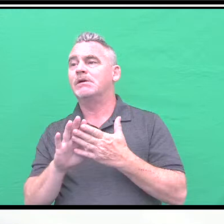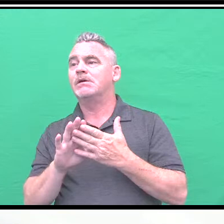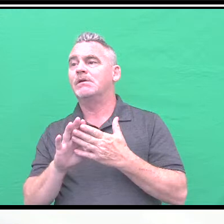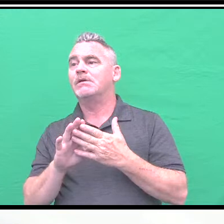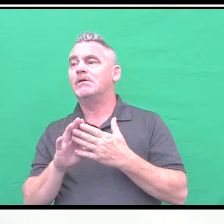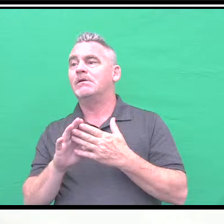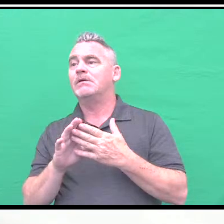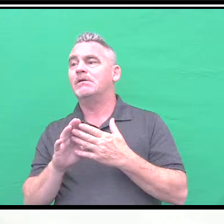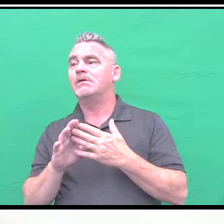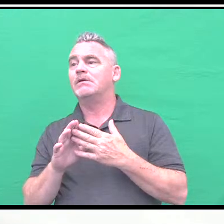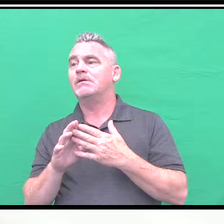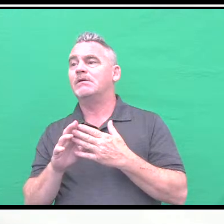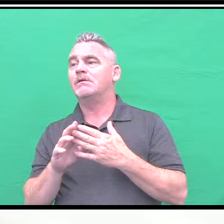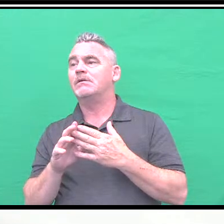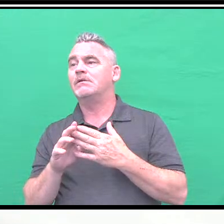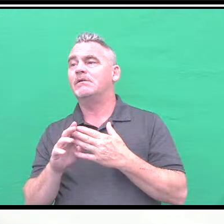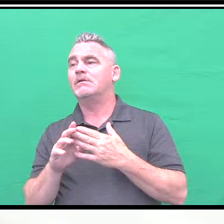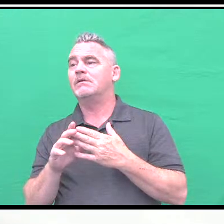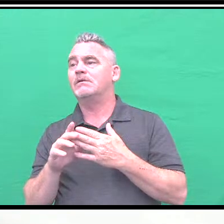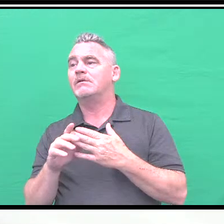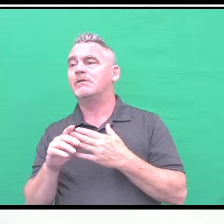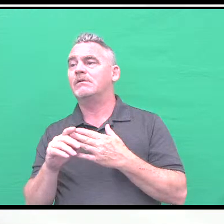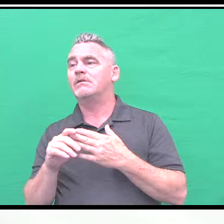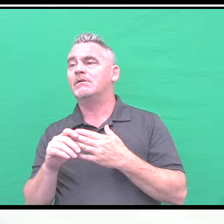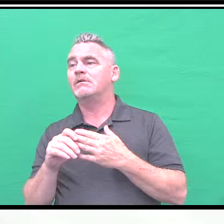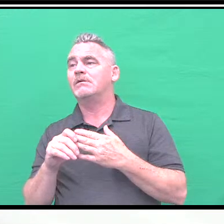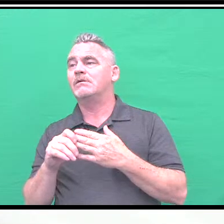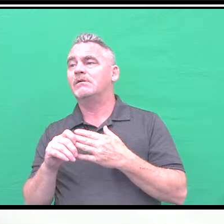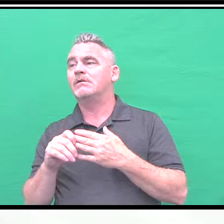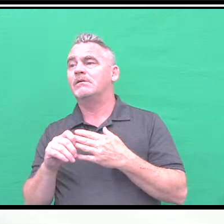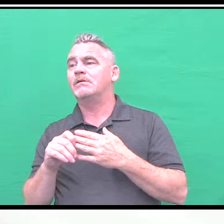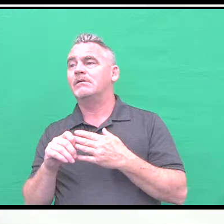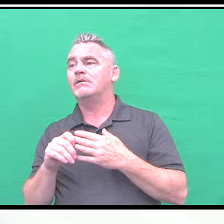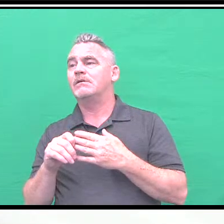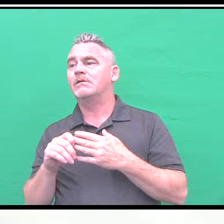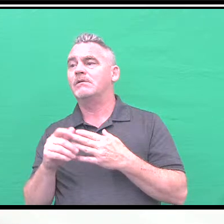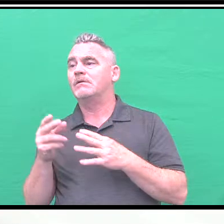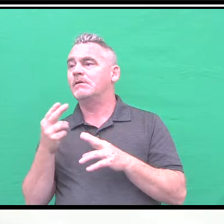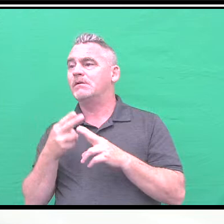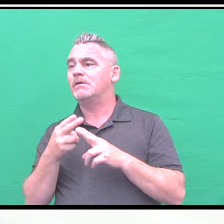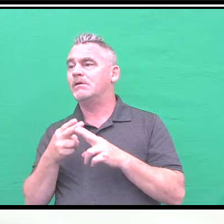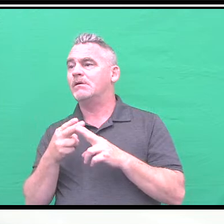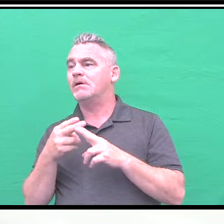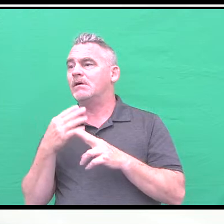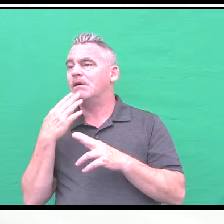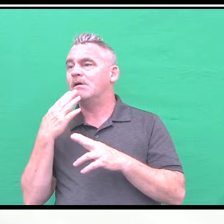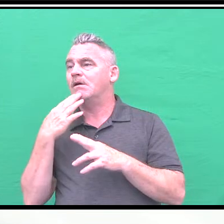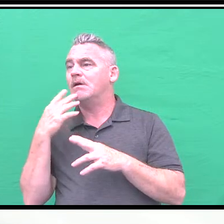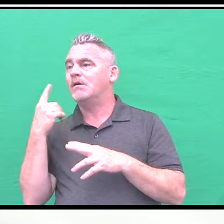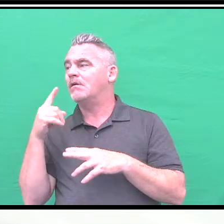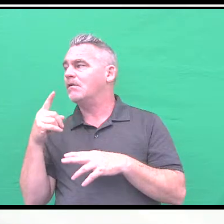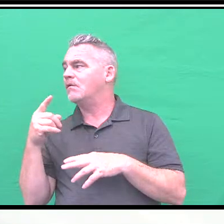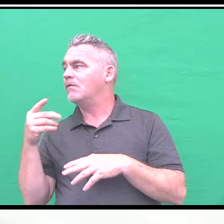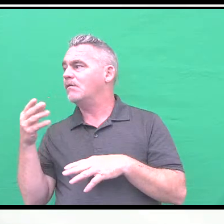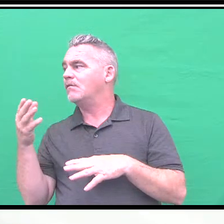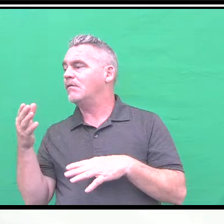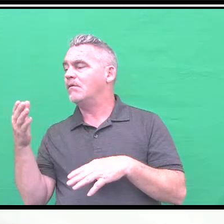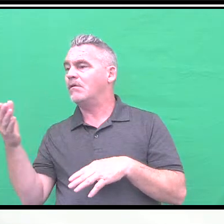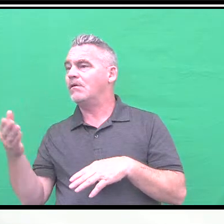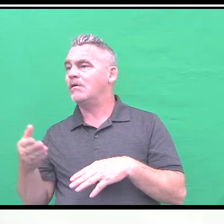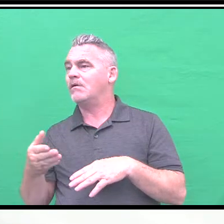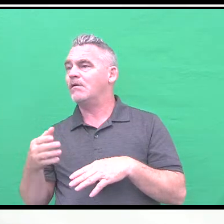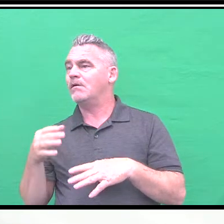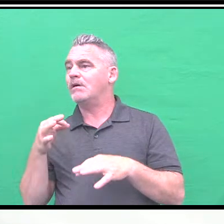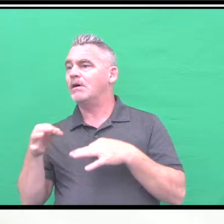hosted by Ruby Rivera and Jim. Thank you for the explanation about how